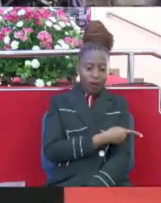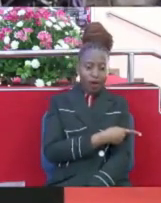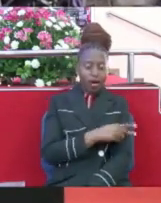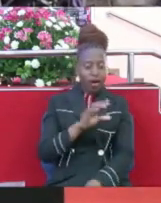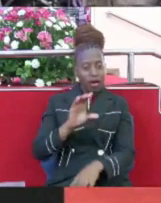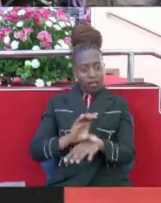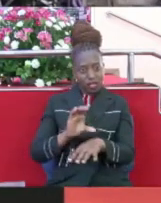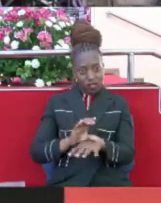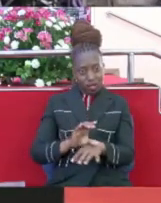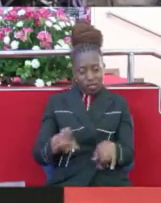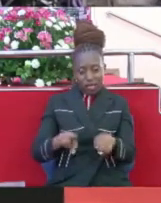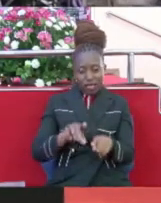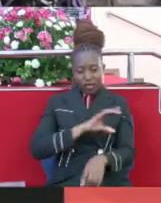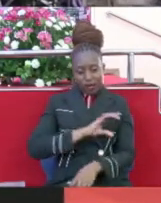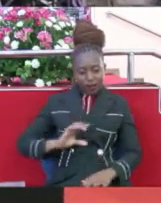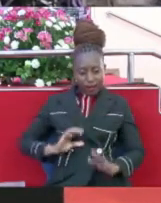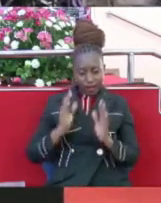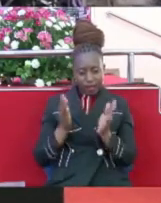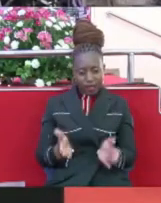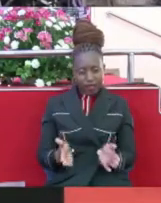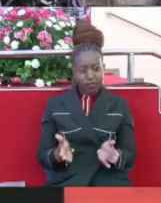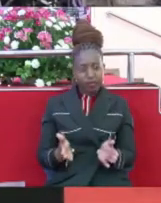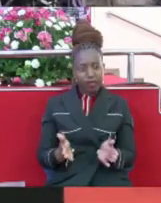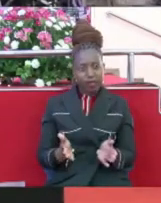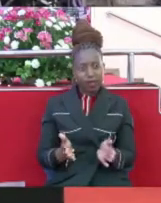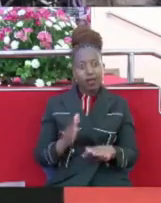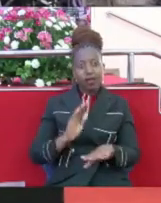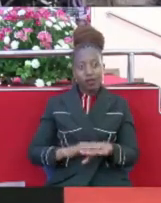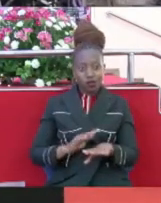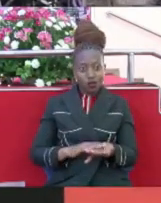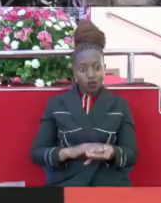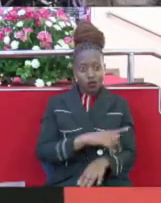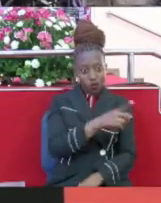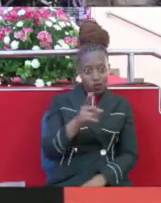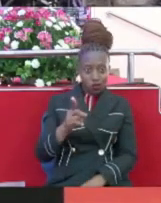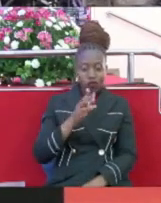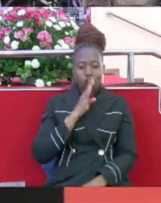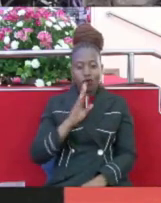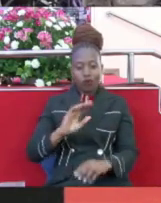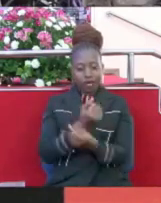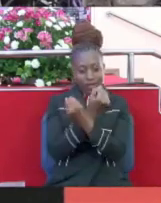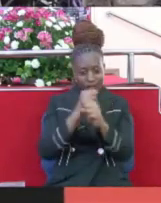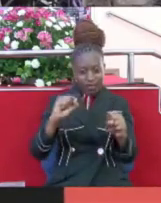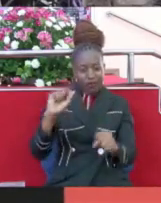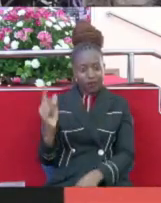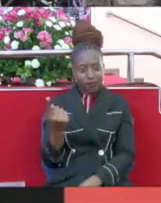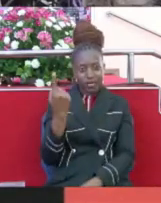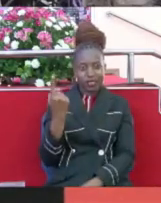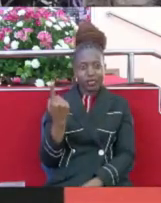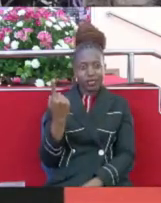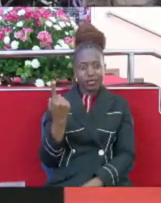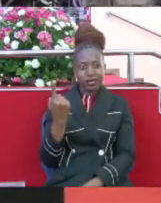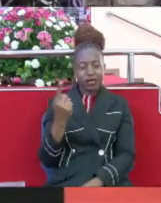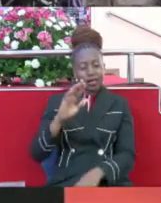as the Christians, it will be good for you to be born again, number one. It will be good for you